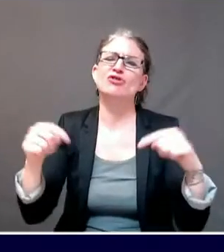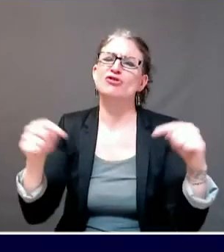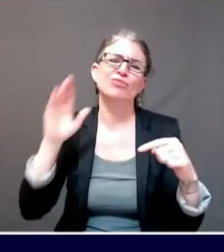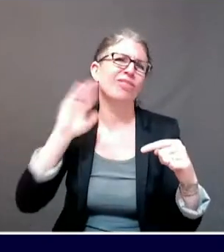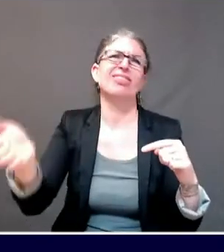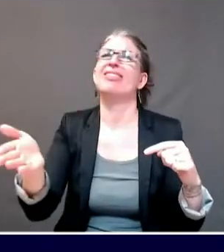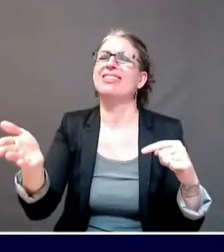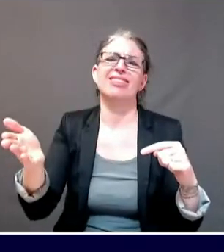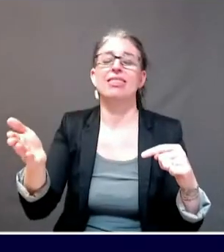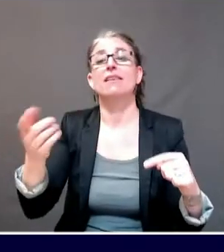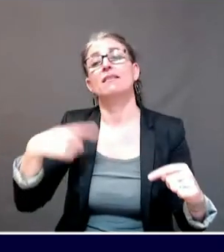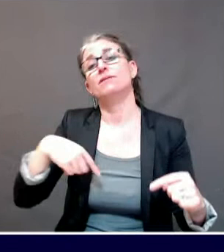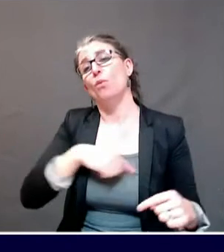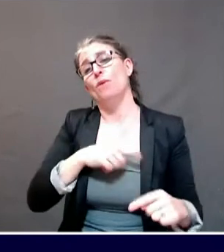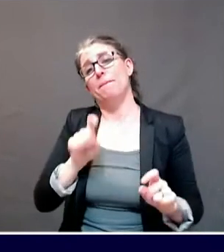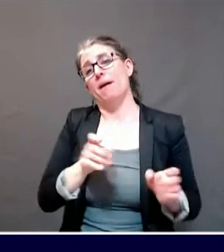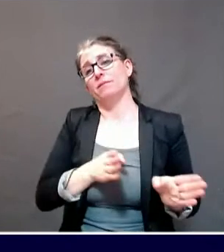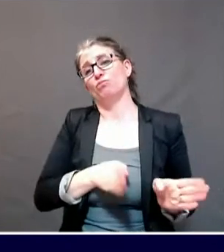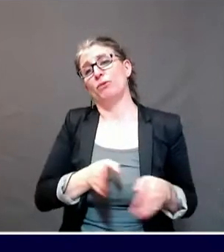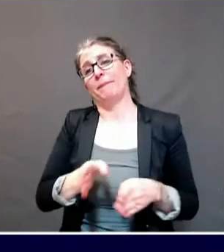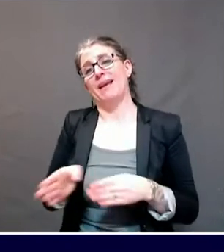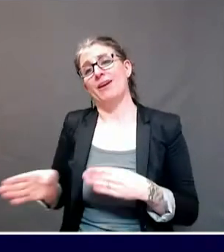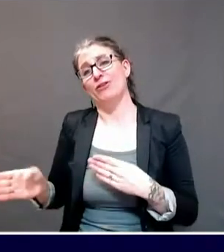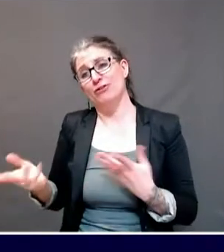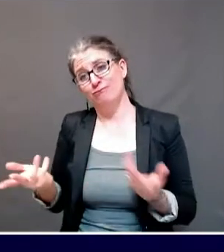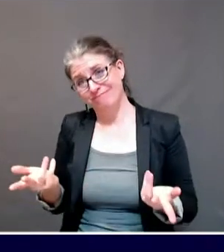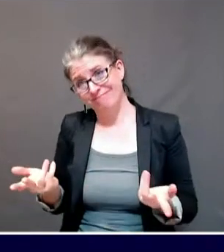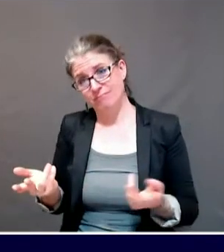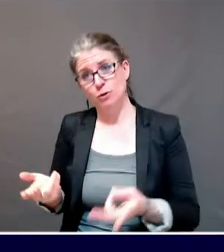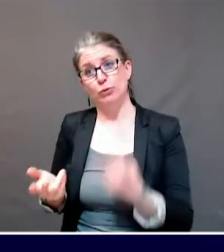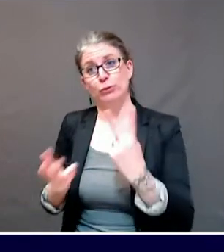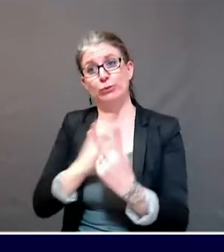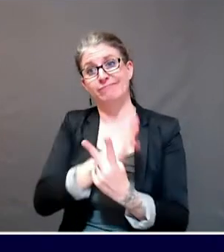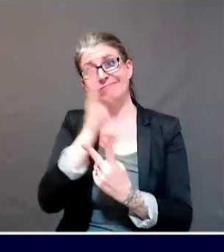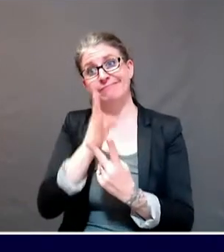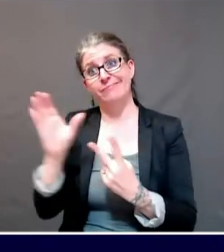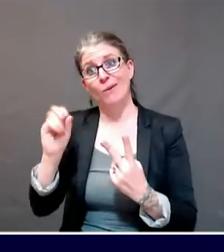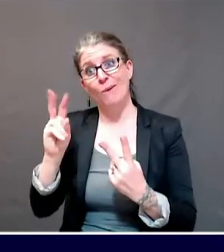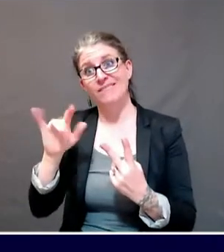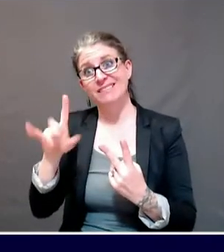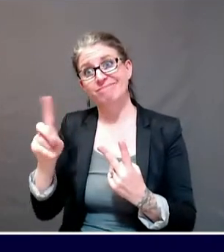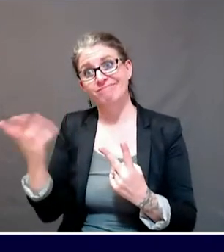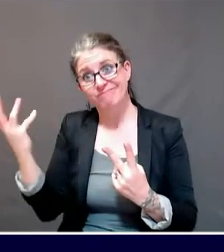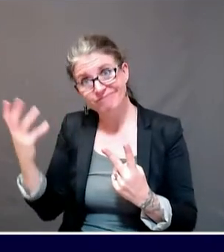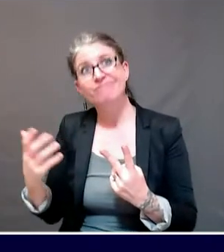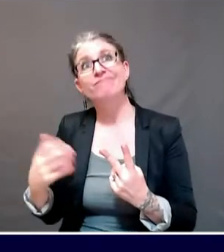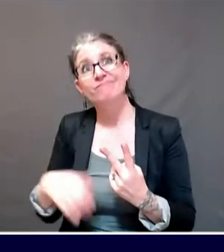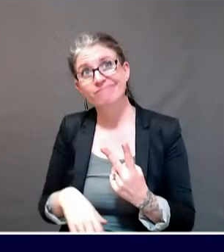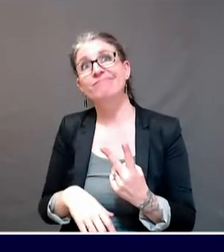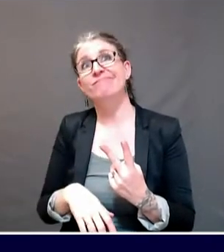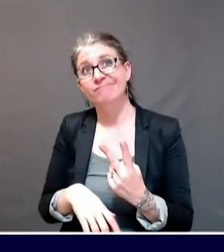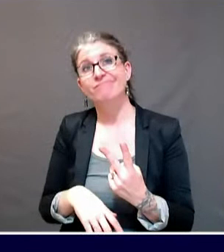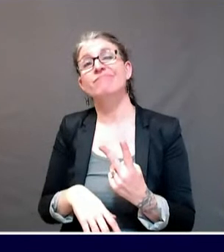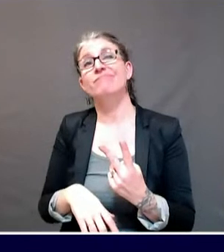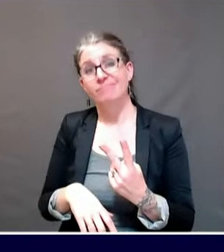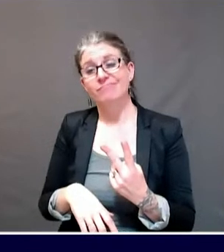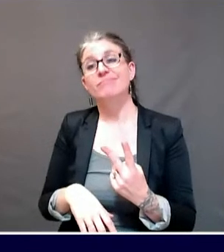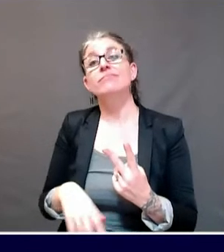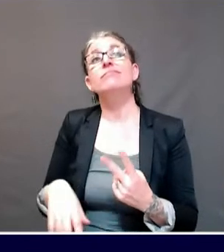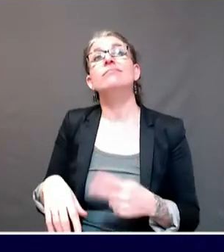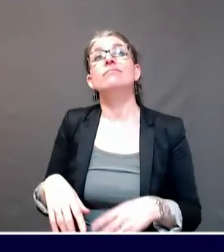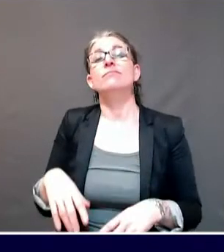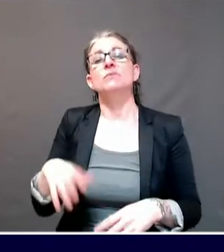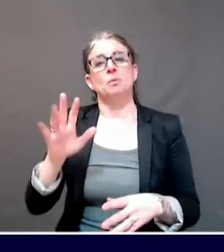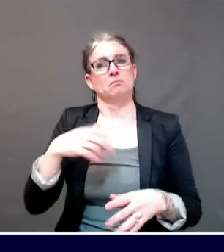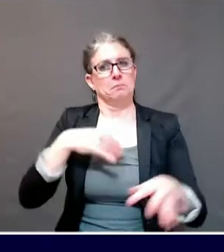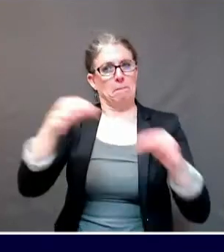and those mutations result in new strains that vary in different ways from their ancestor strains from a couple